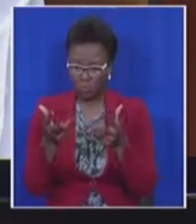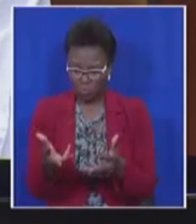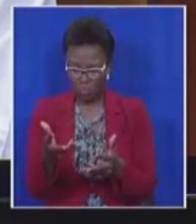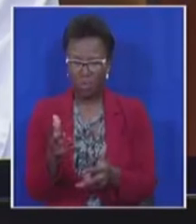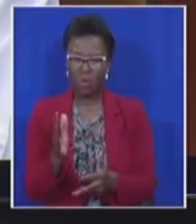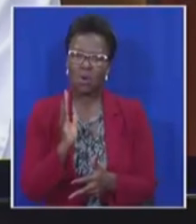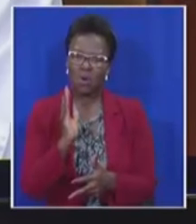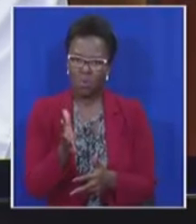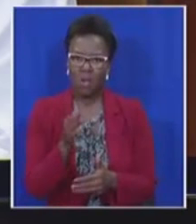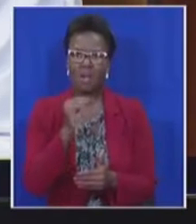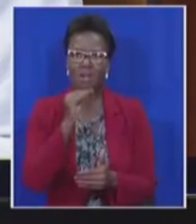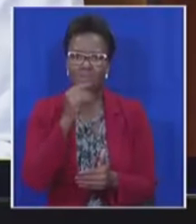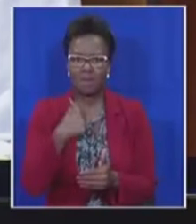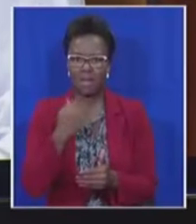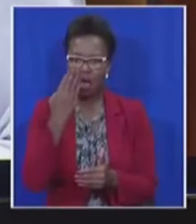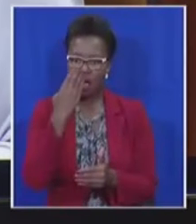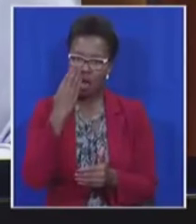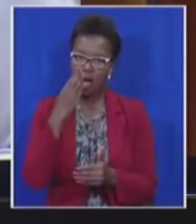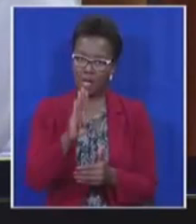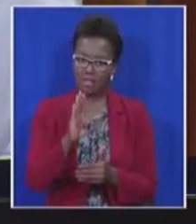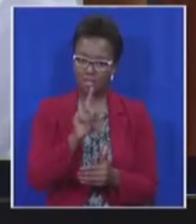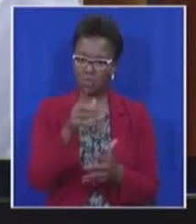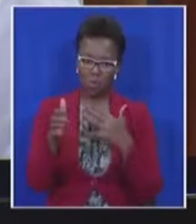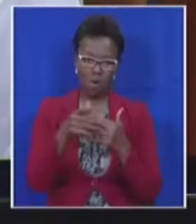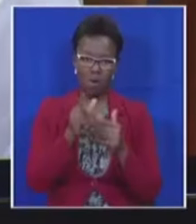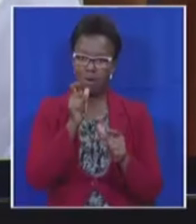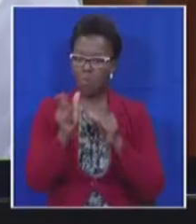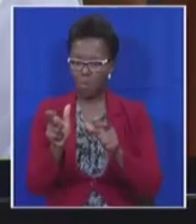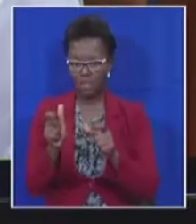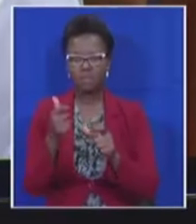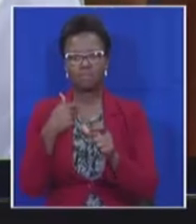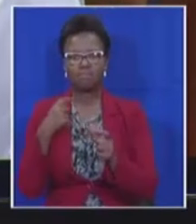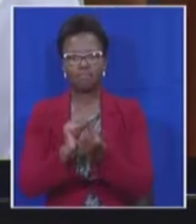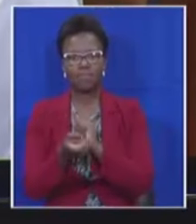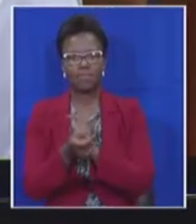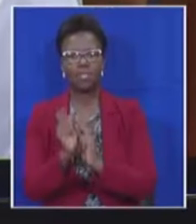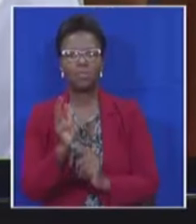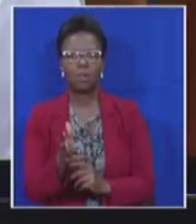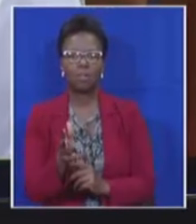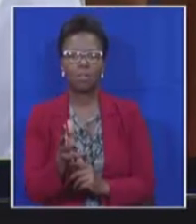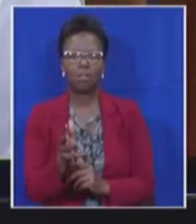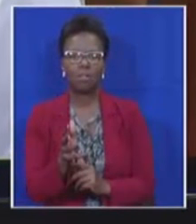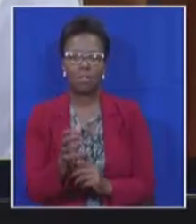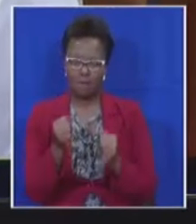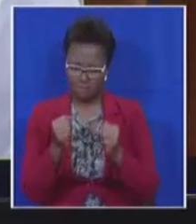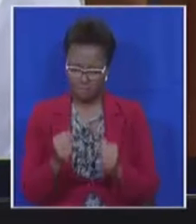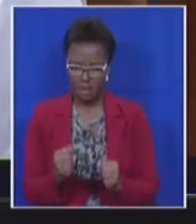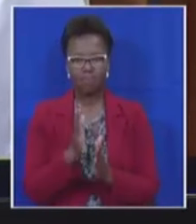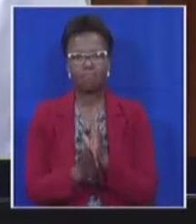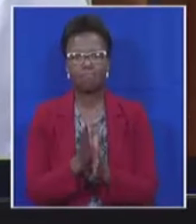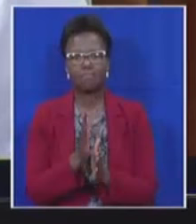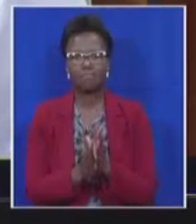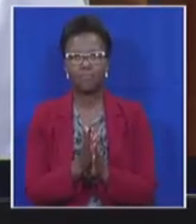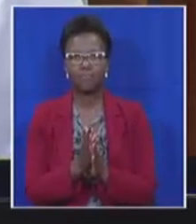review our attitude towards allowing any of that without recourse. It is appropriate